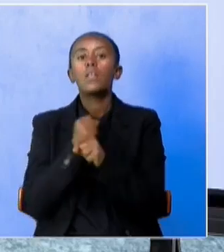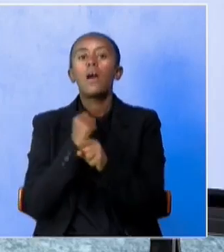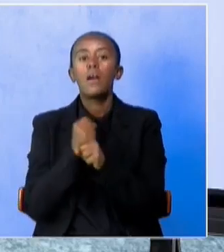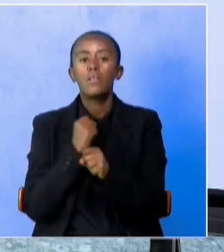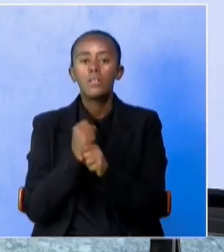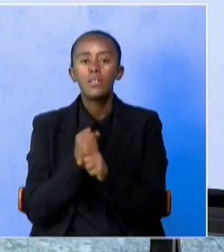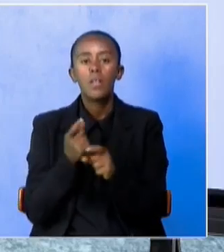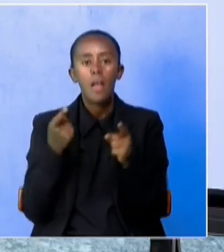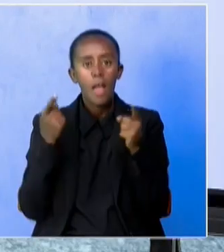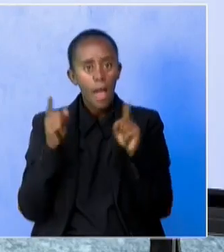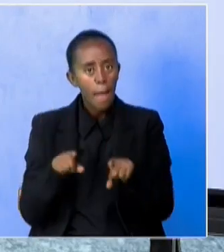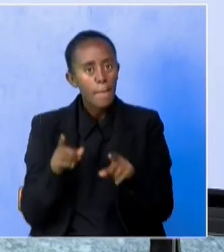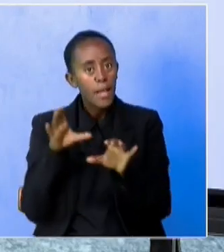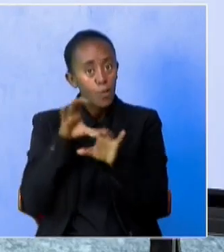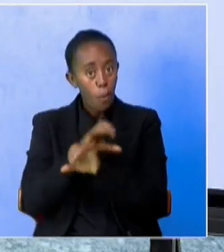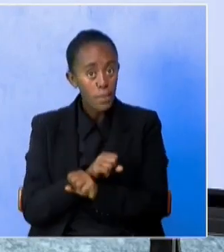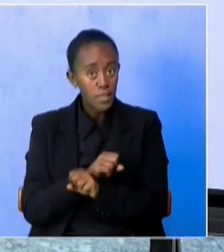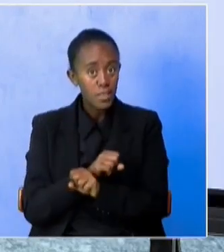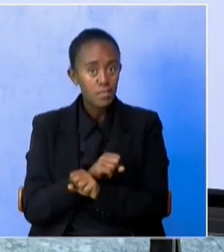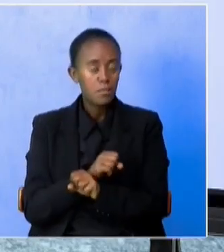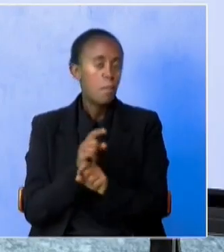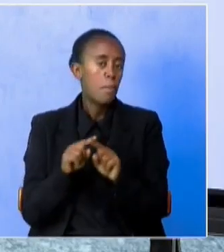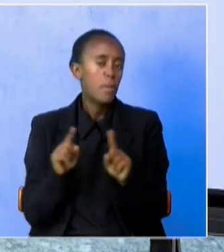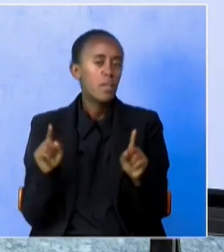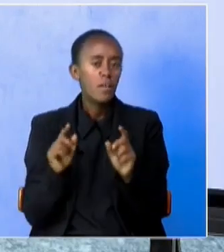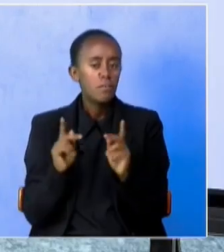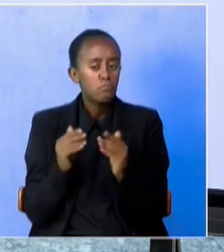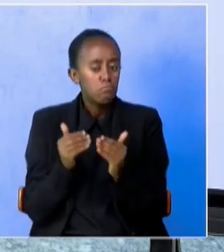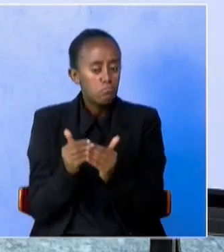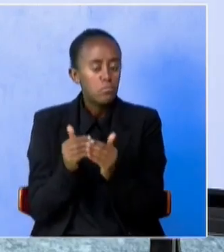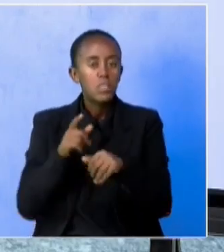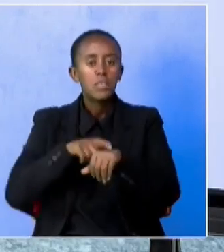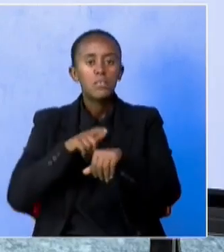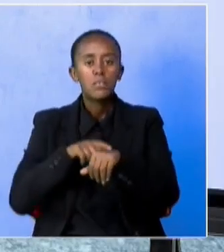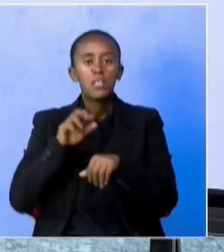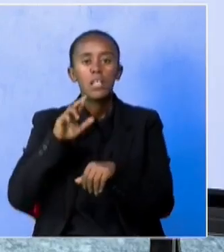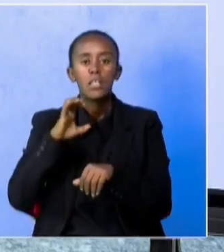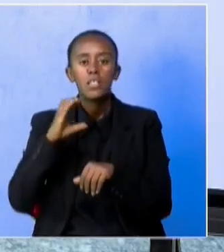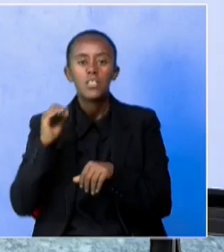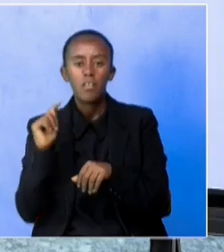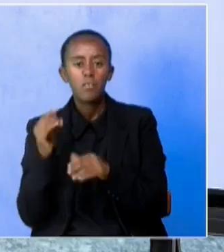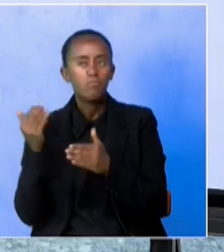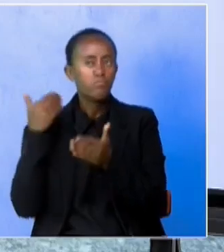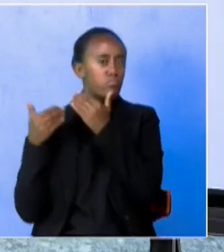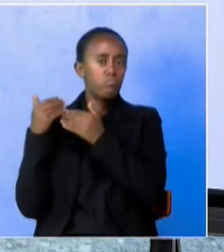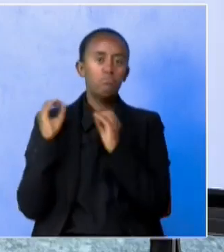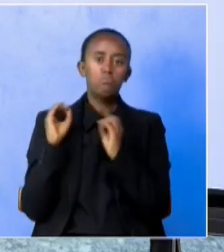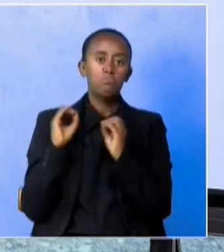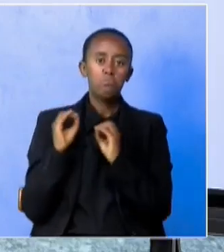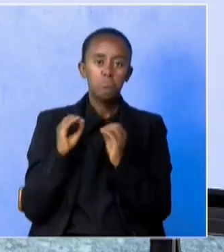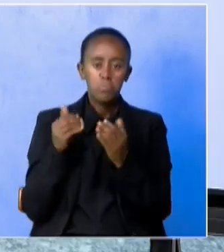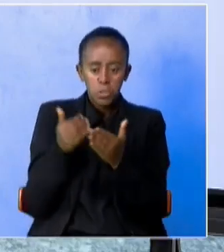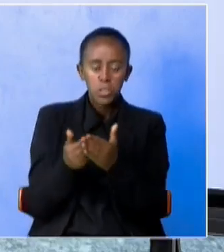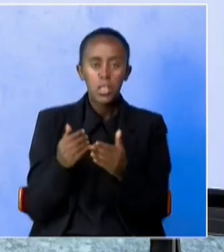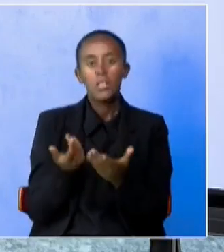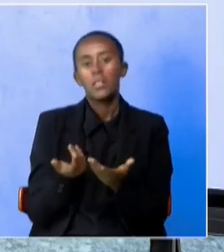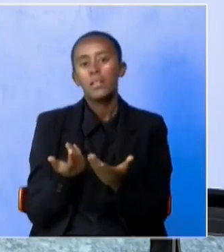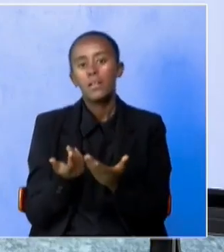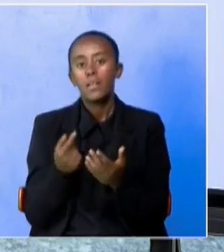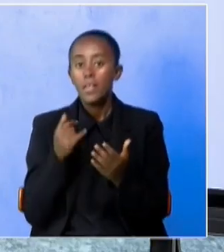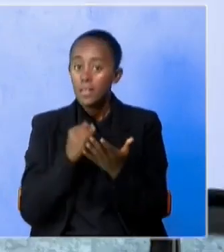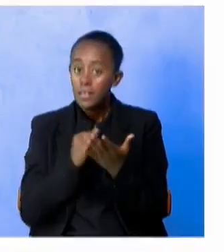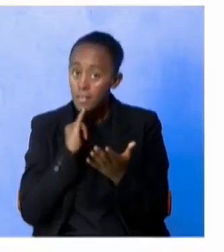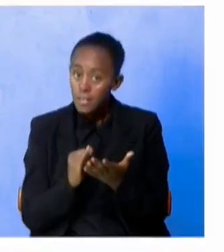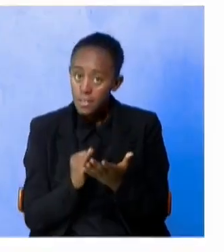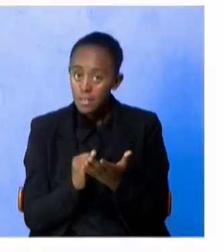it is very recent. So it is very recent. If that is the case, then it is related to